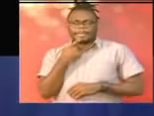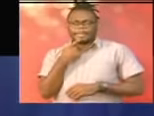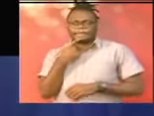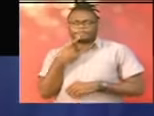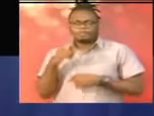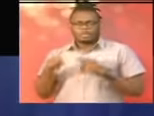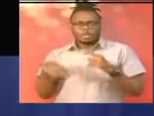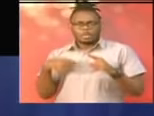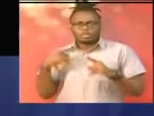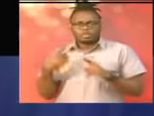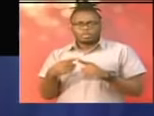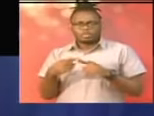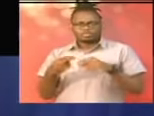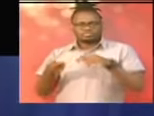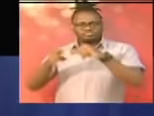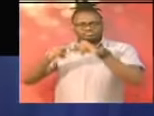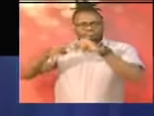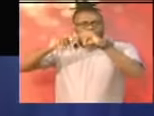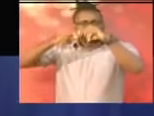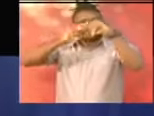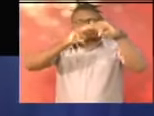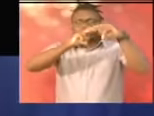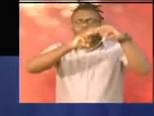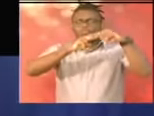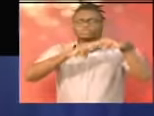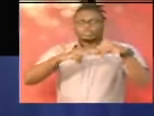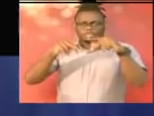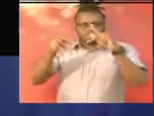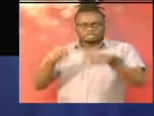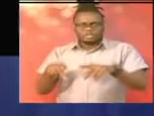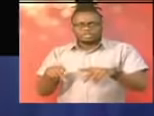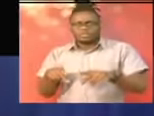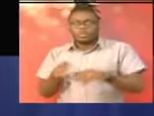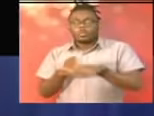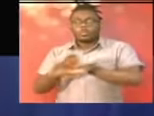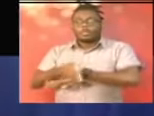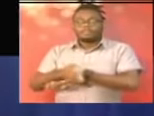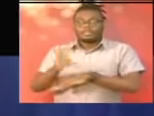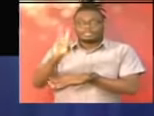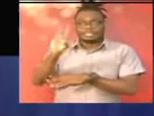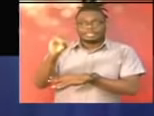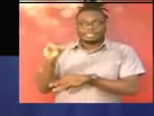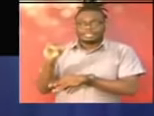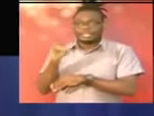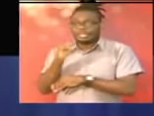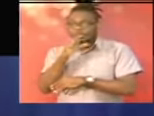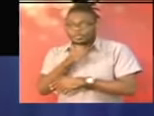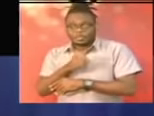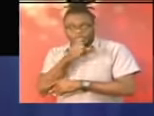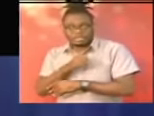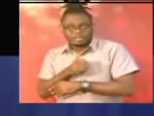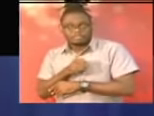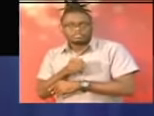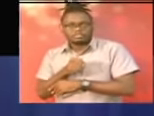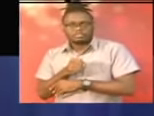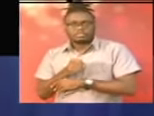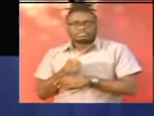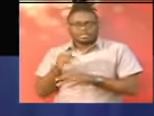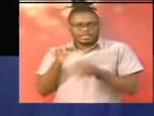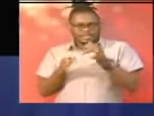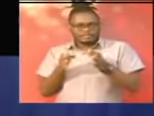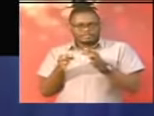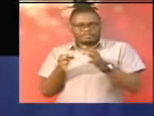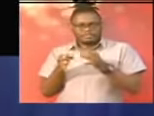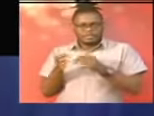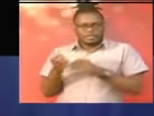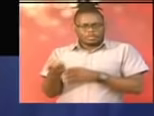COVID-19 cases among those over 60 over the past month. Now, if we throw our memory back, we remember that these were the category